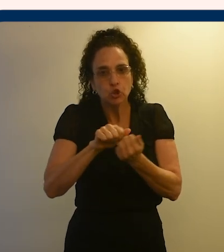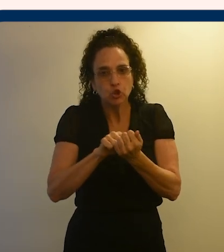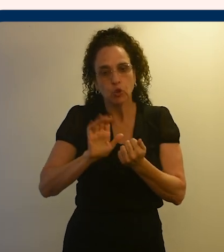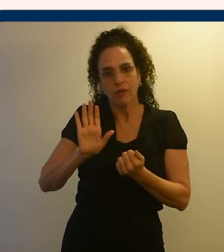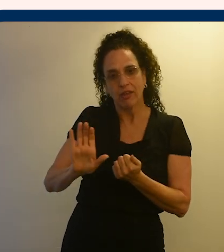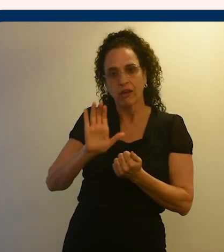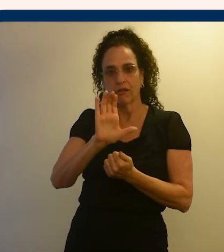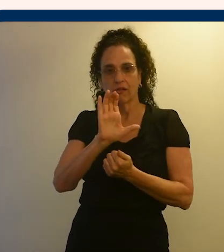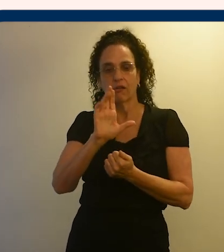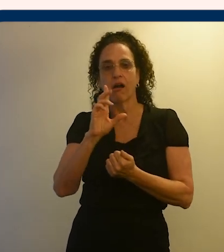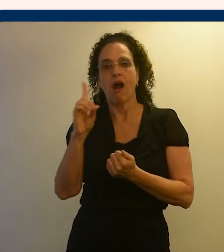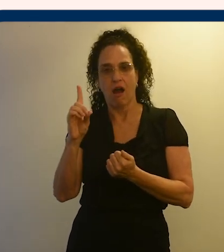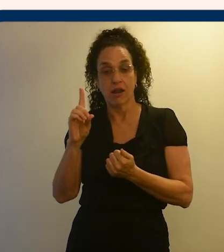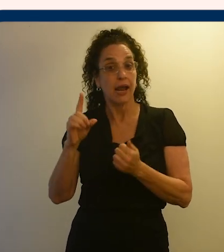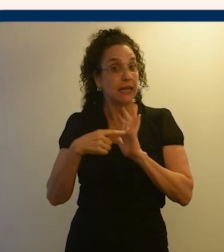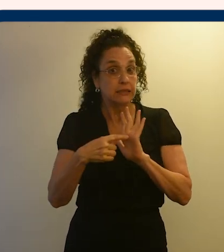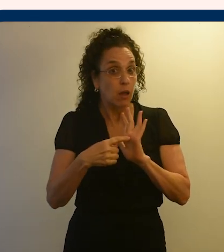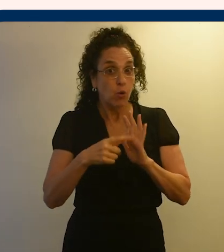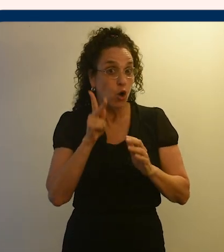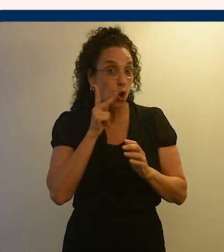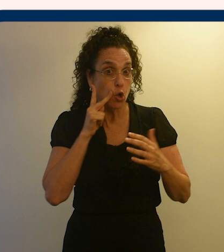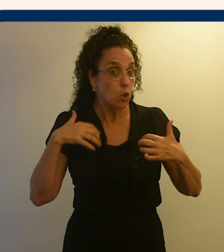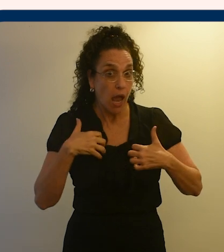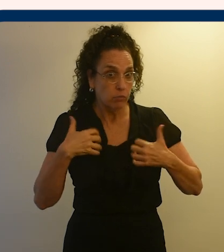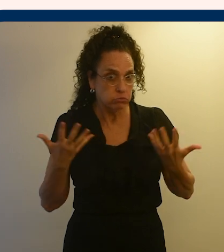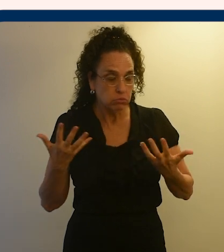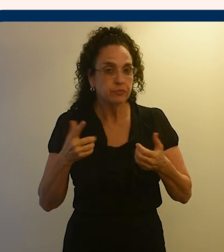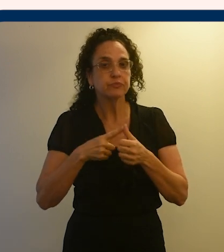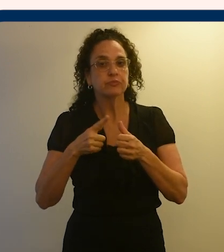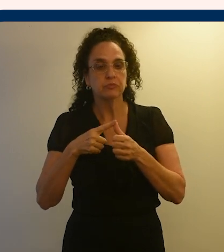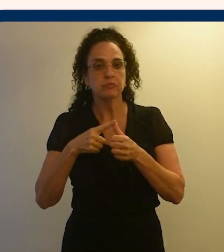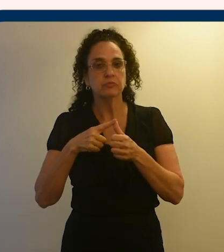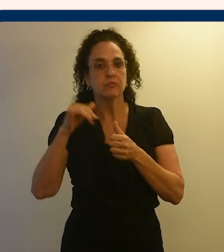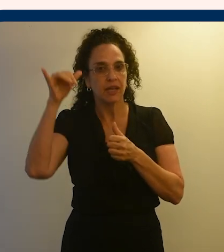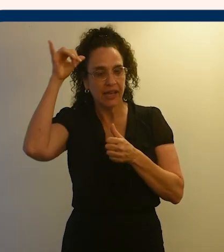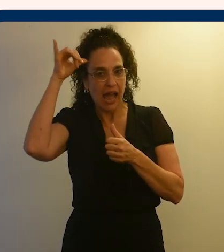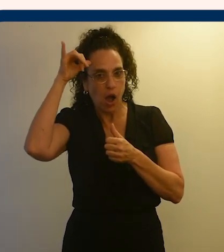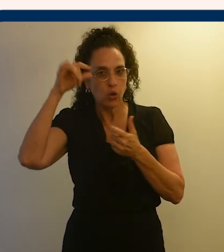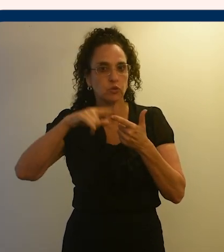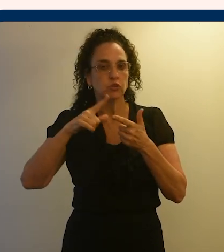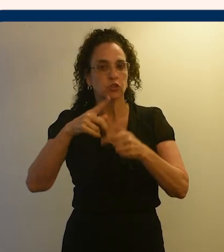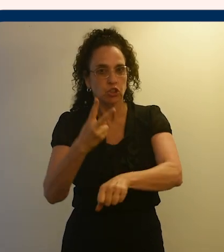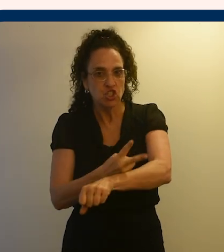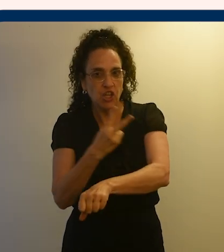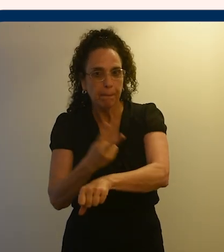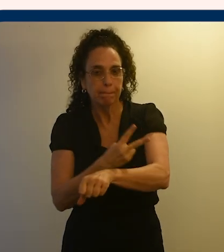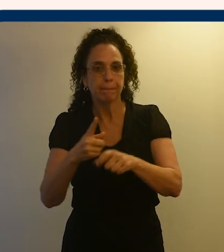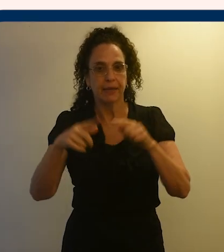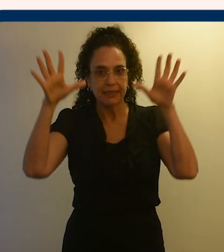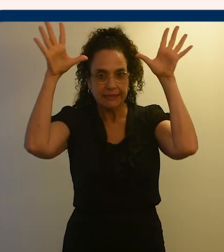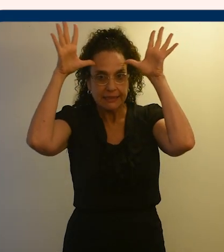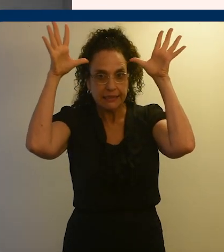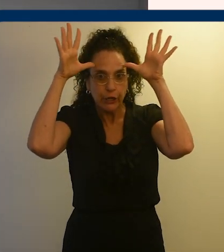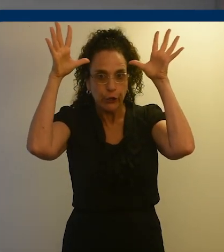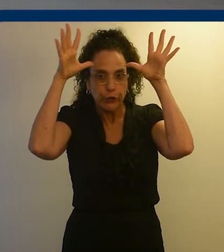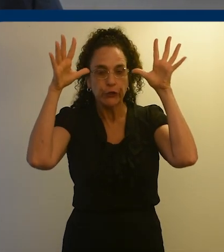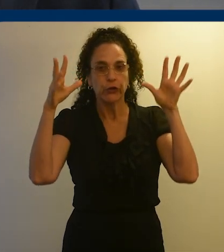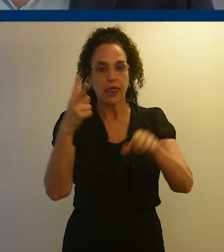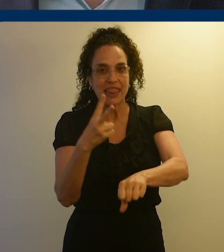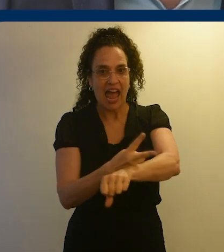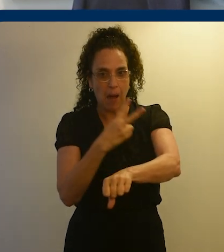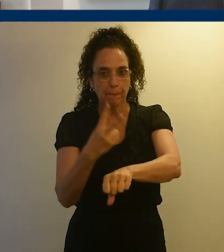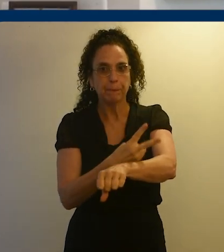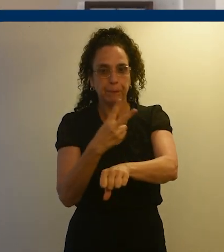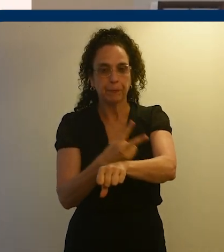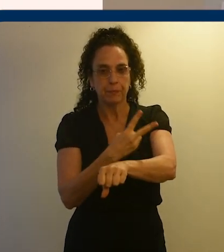Some examples of kosher animals would be cows, sheep, deer, lamb, and even giraffes. But